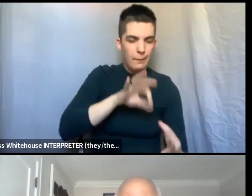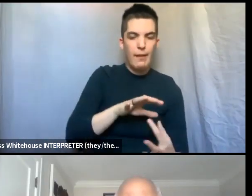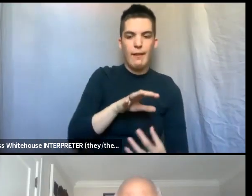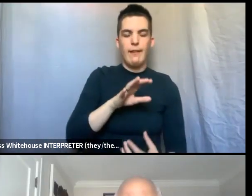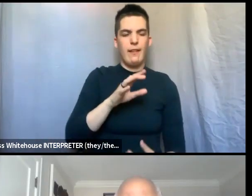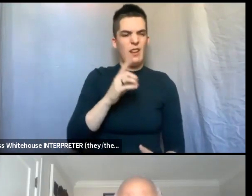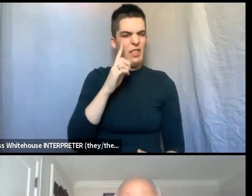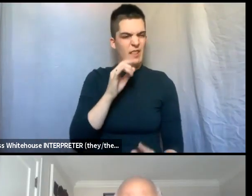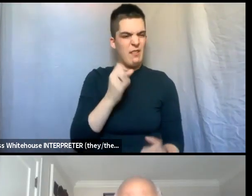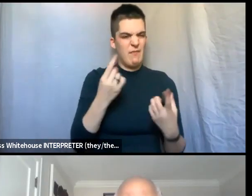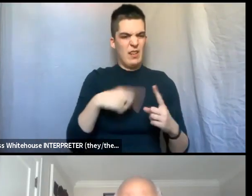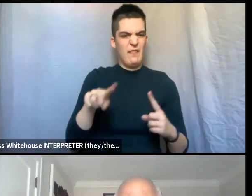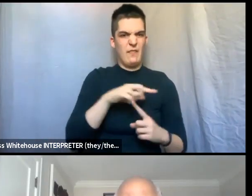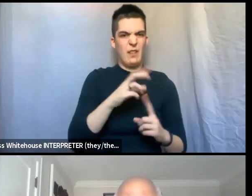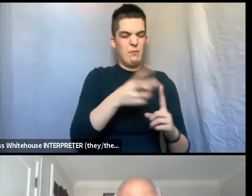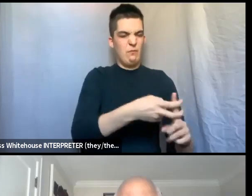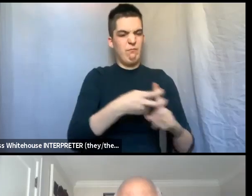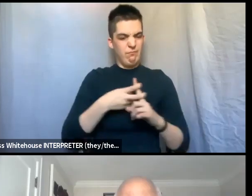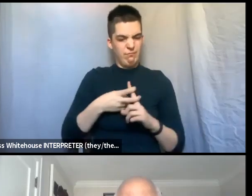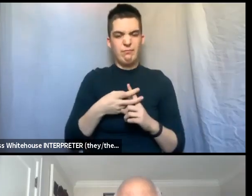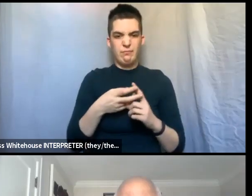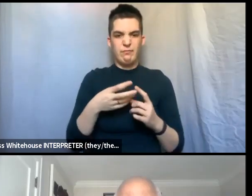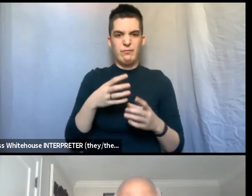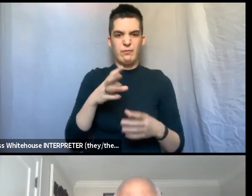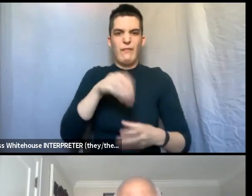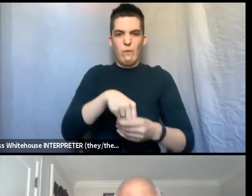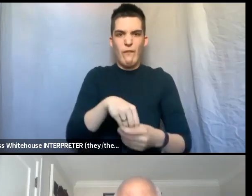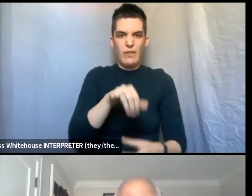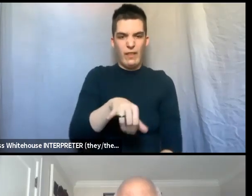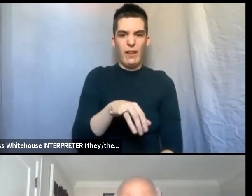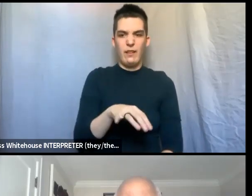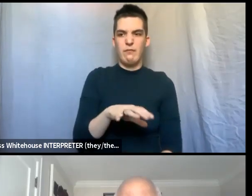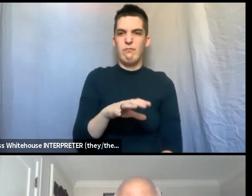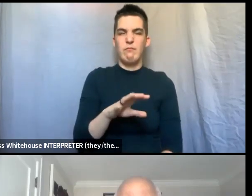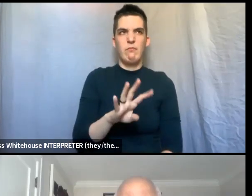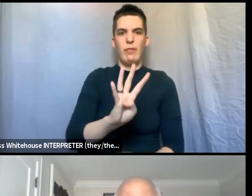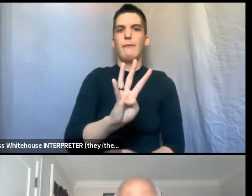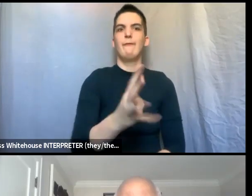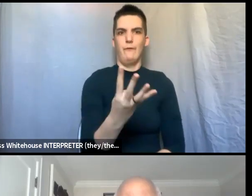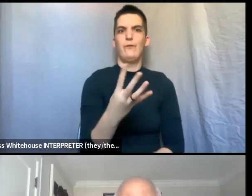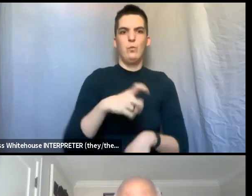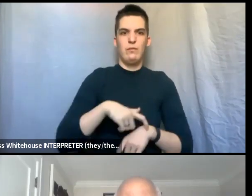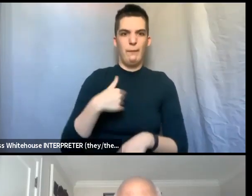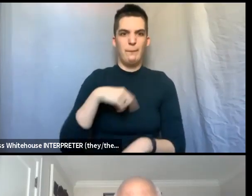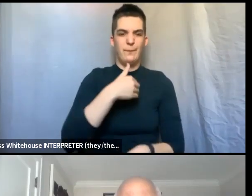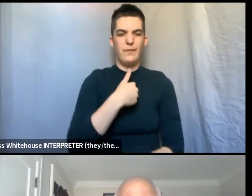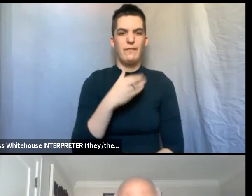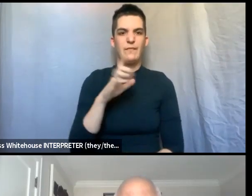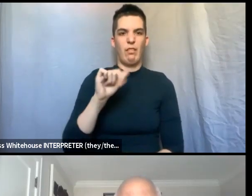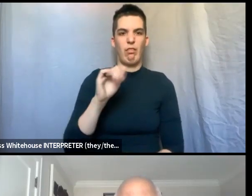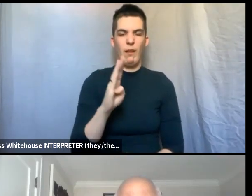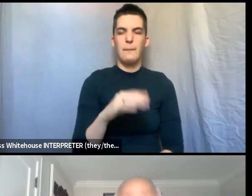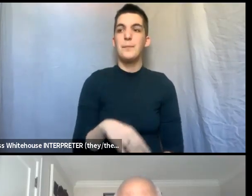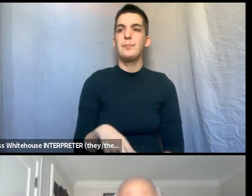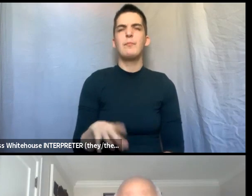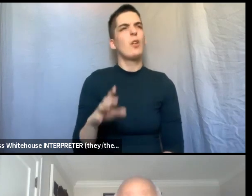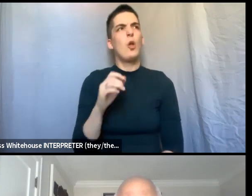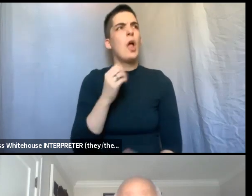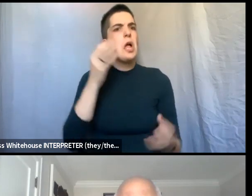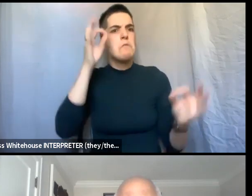mistaken. The fourth lab. And then just begin to see what was working and what wasn't. I didn't know what it was